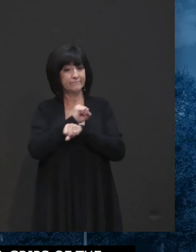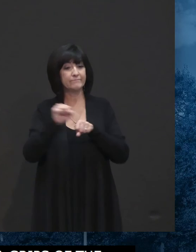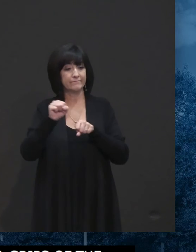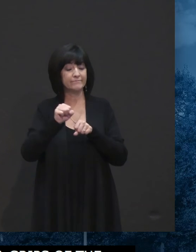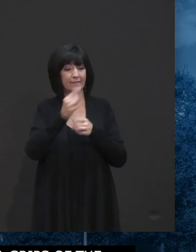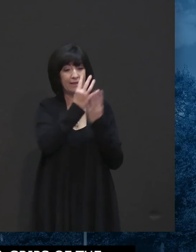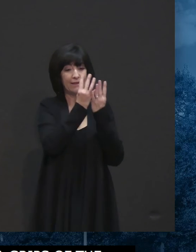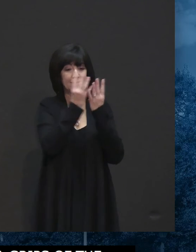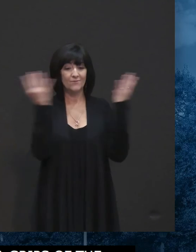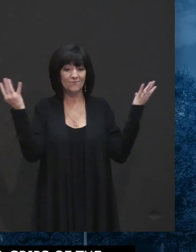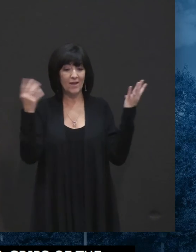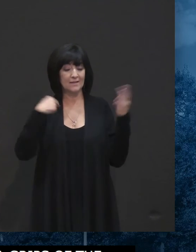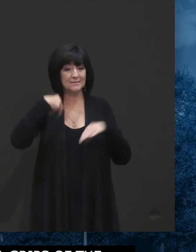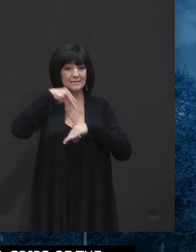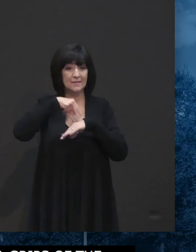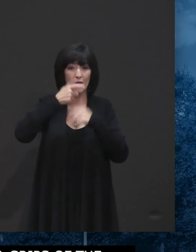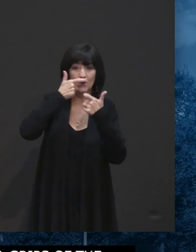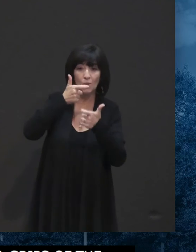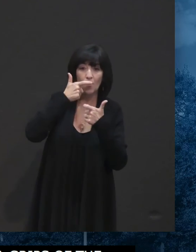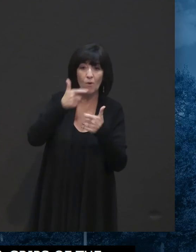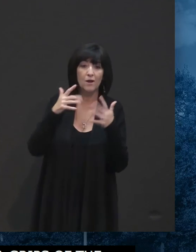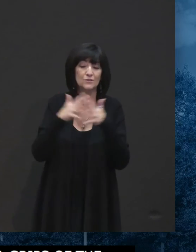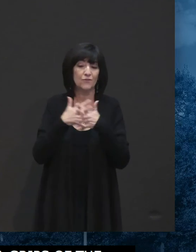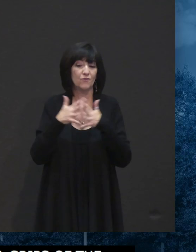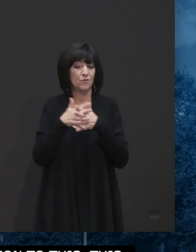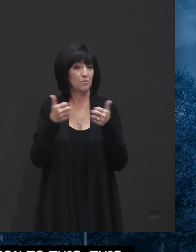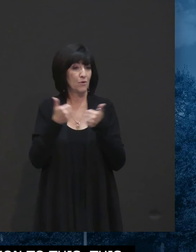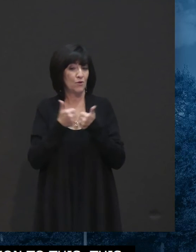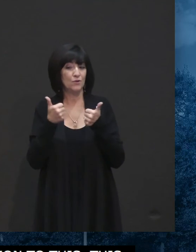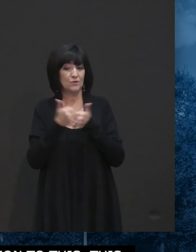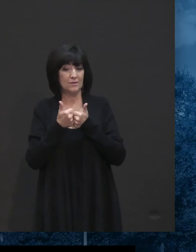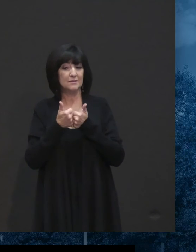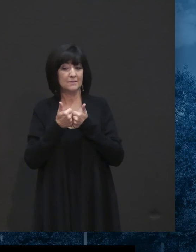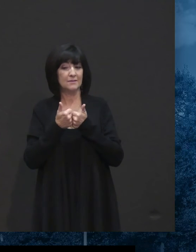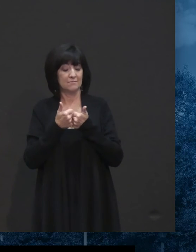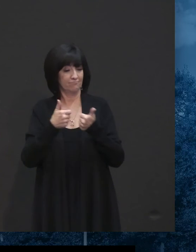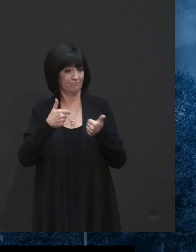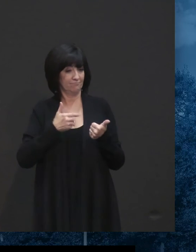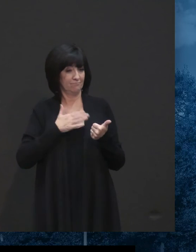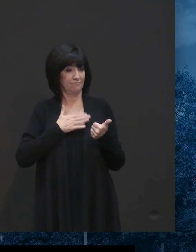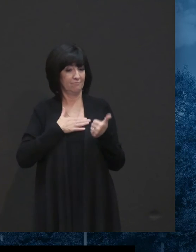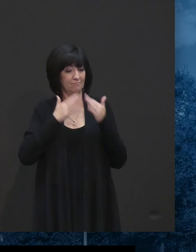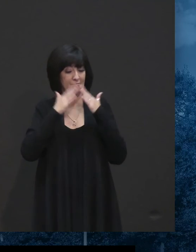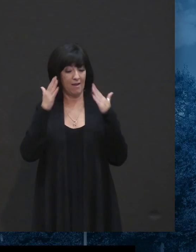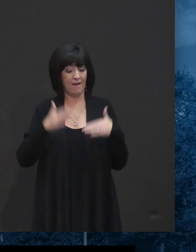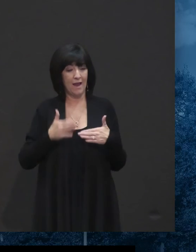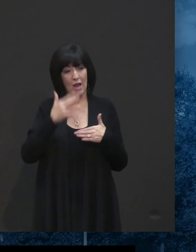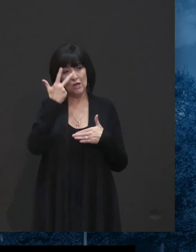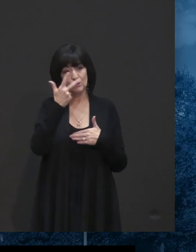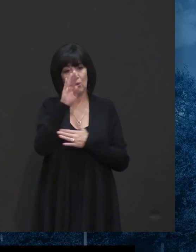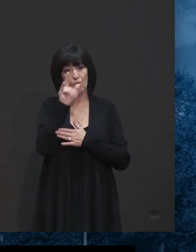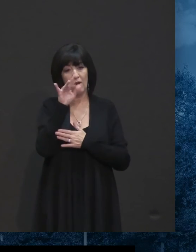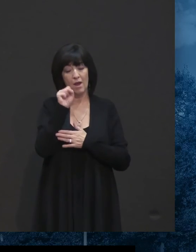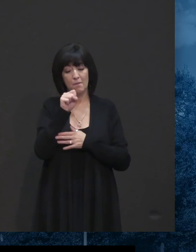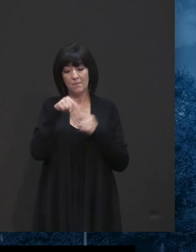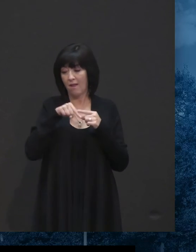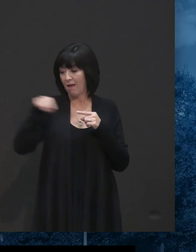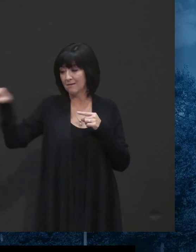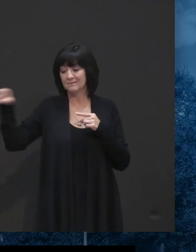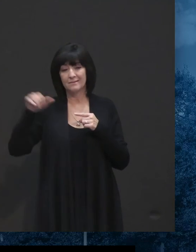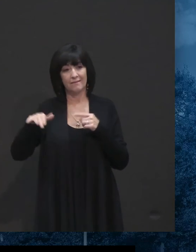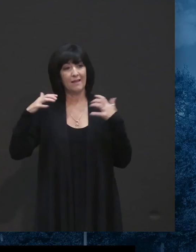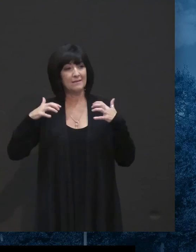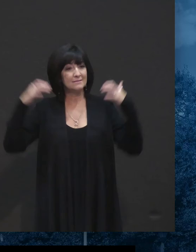to admit. I used to, on a regular basis, I live about 3 blocks from Baynard Stadium, and I used to go over to the stadium